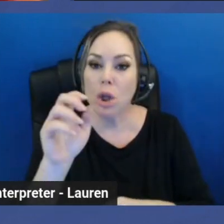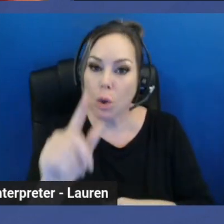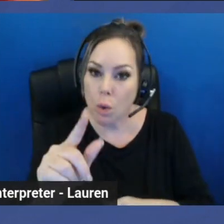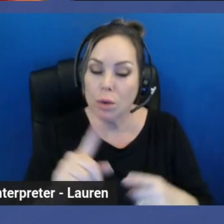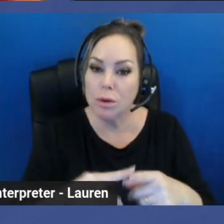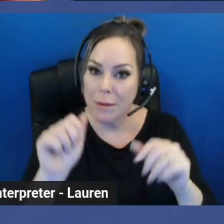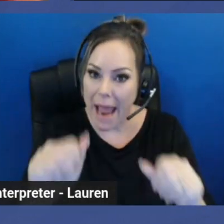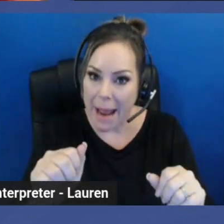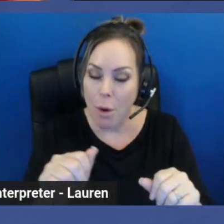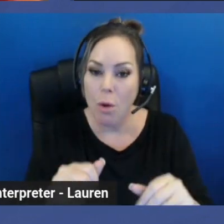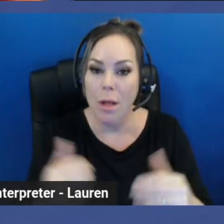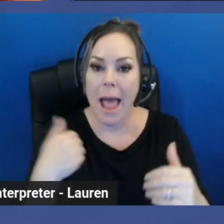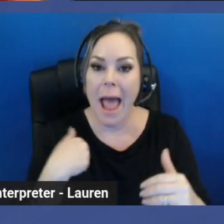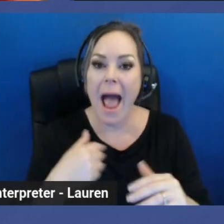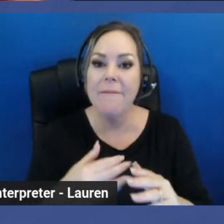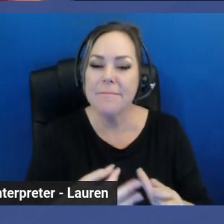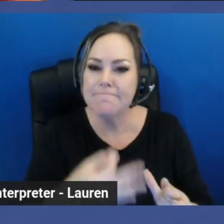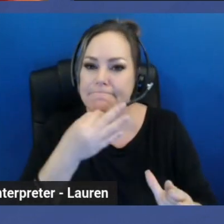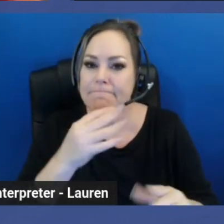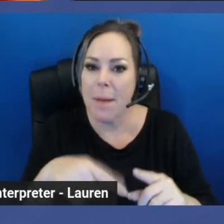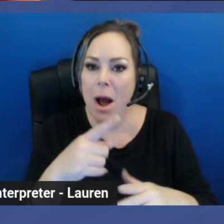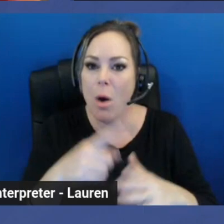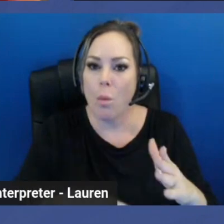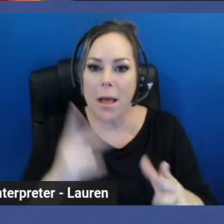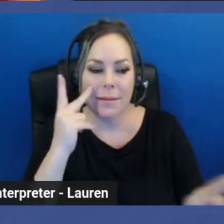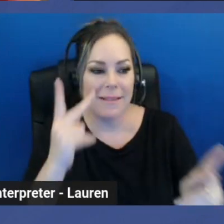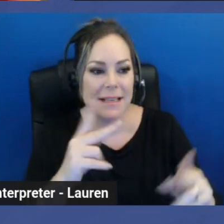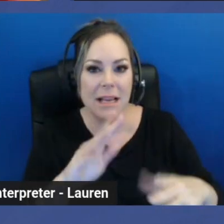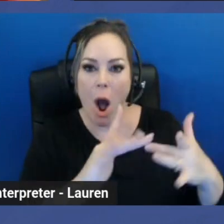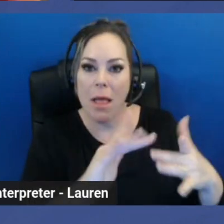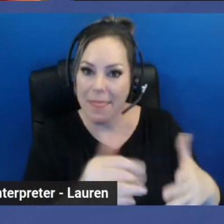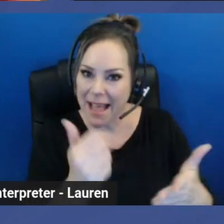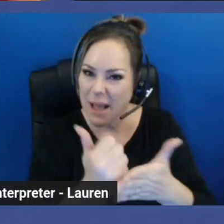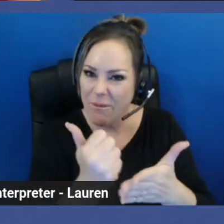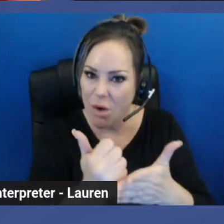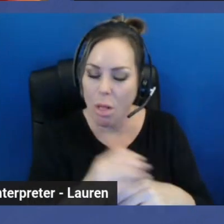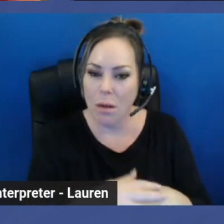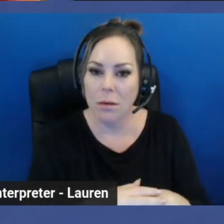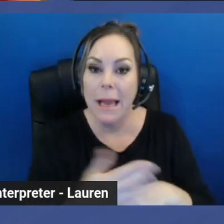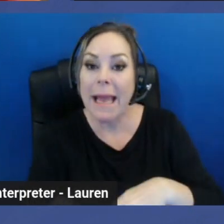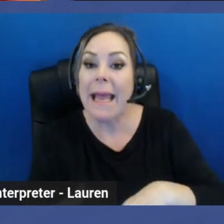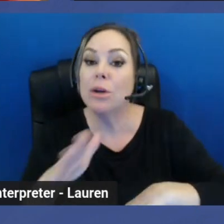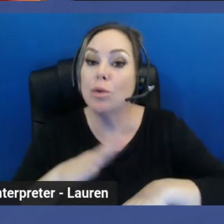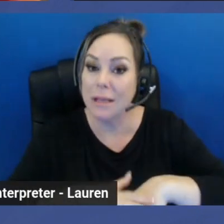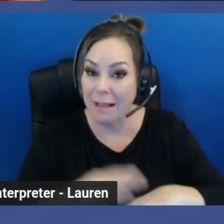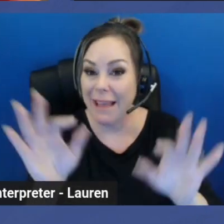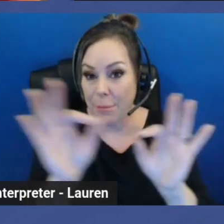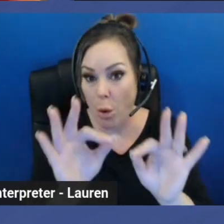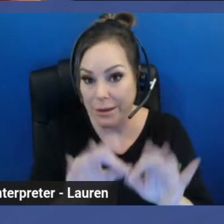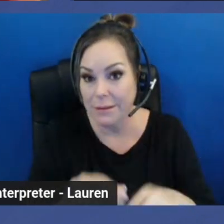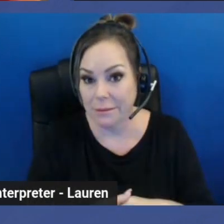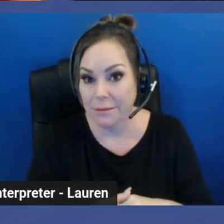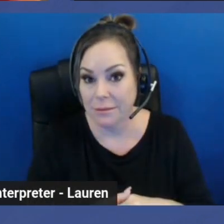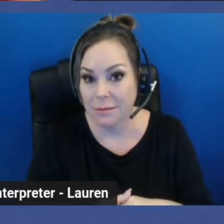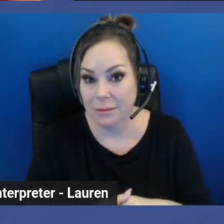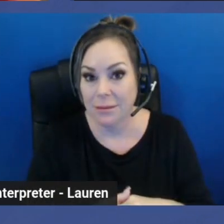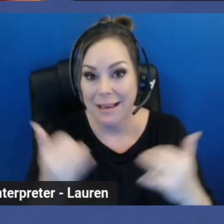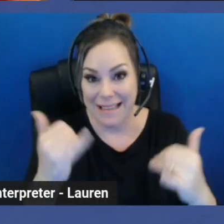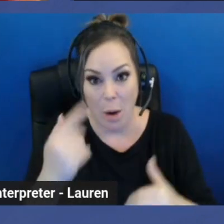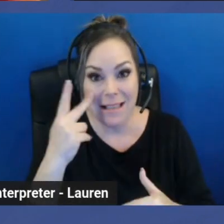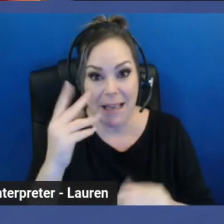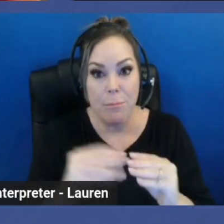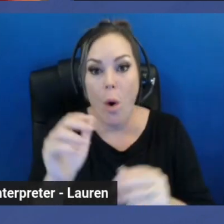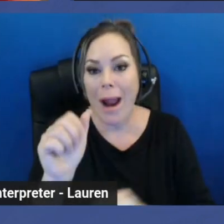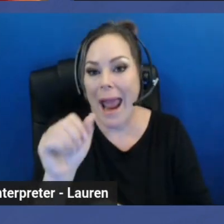to be able to have literacy about what is online is really helpful. Increasingly important as we see more and more